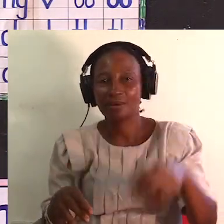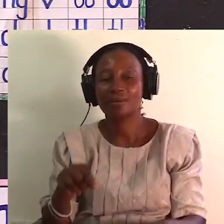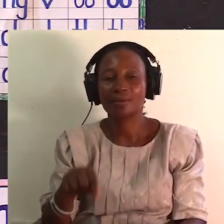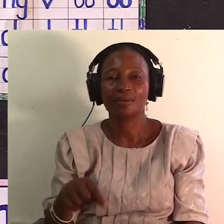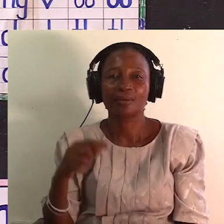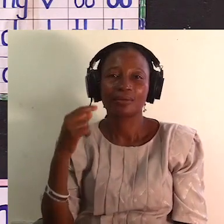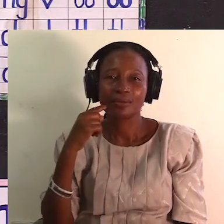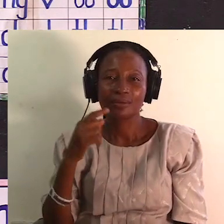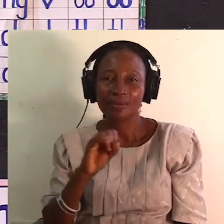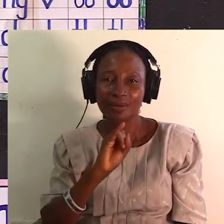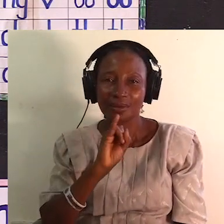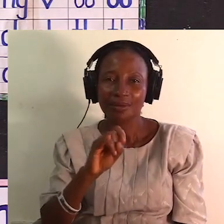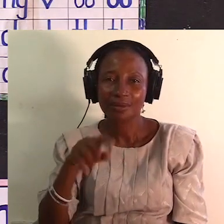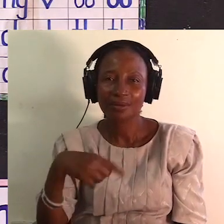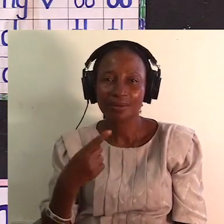And as usual,